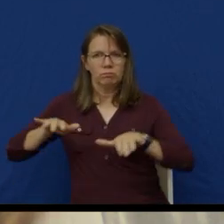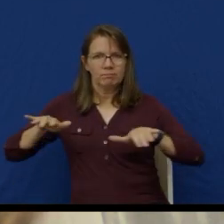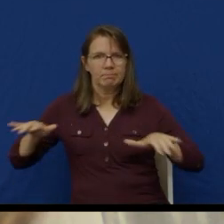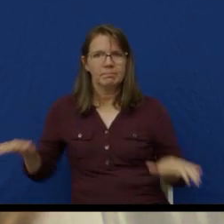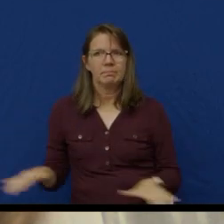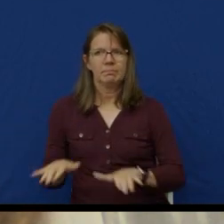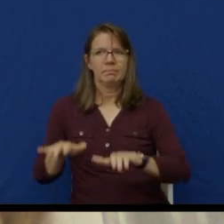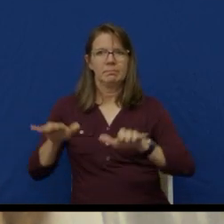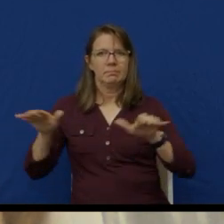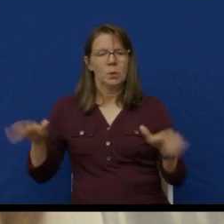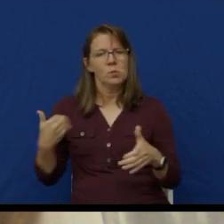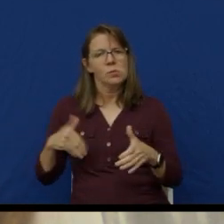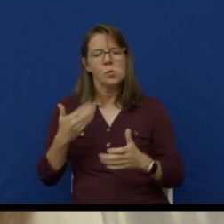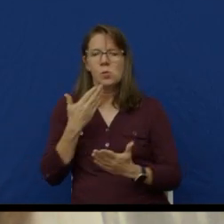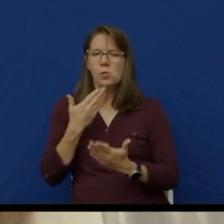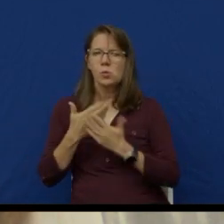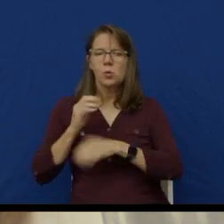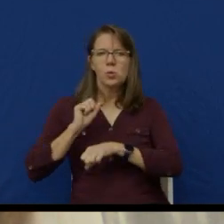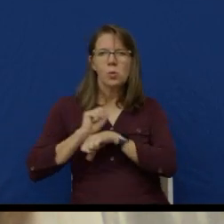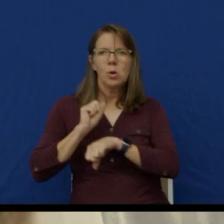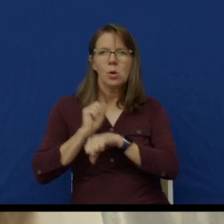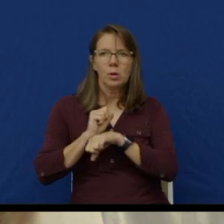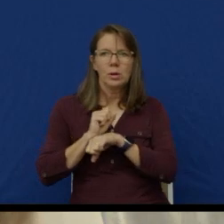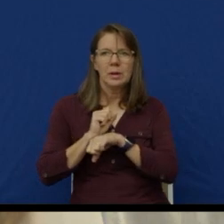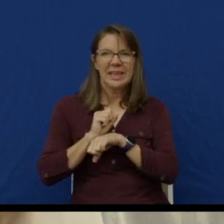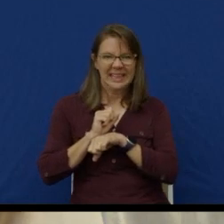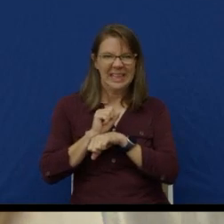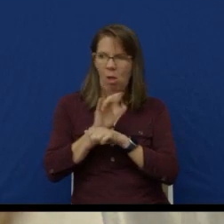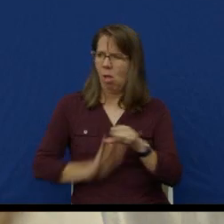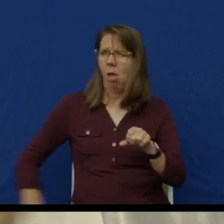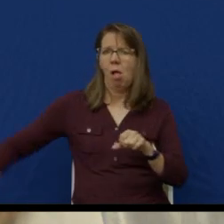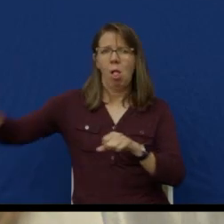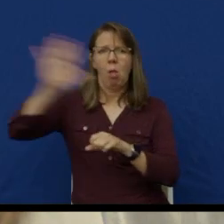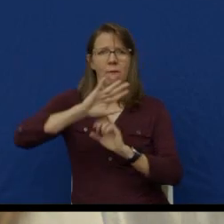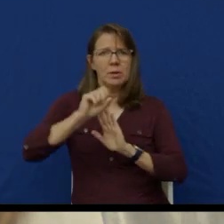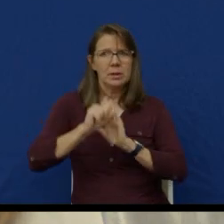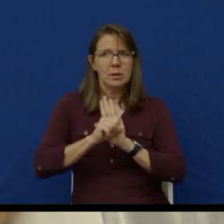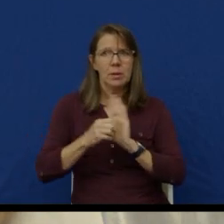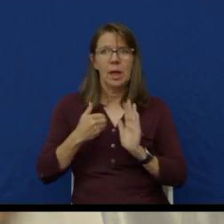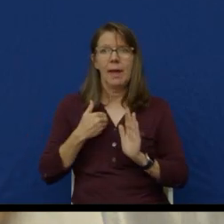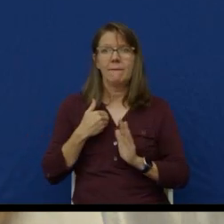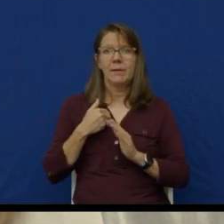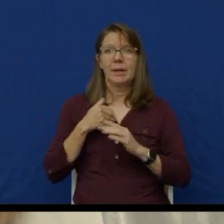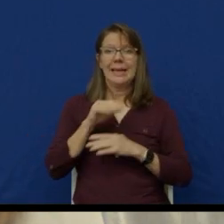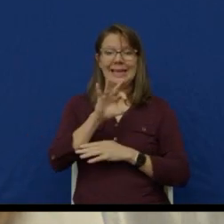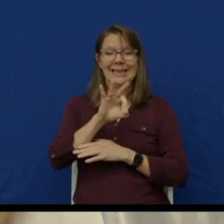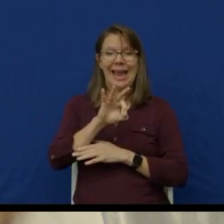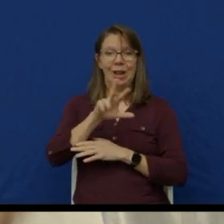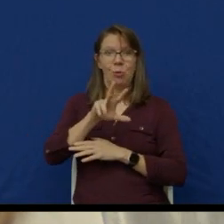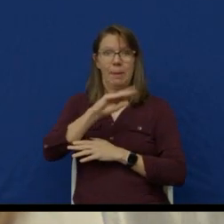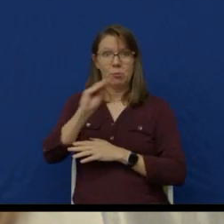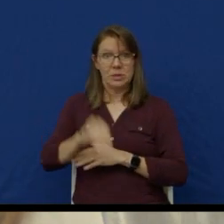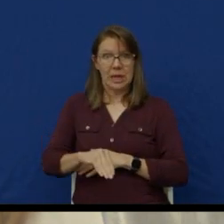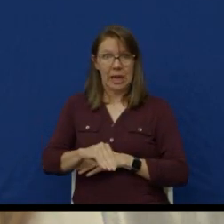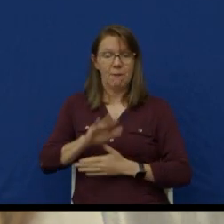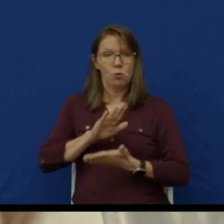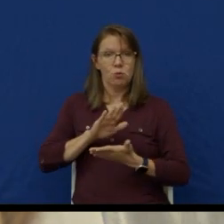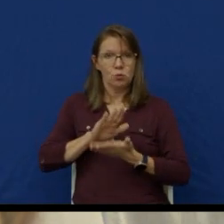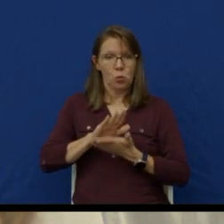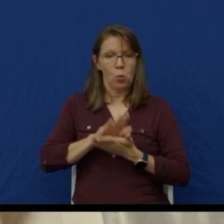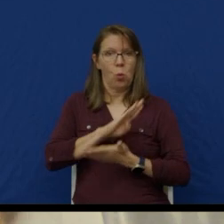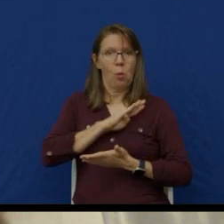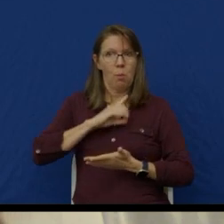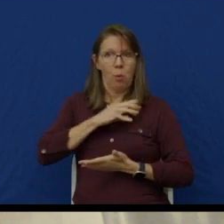of just good work that they do within our state. We have 93% of our school board members in the Commonwealth